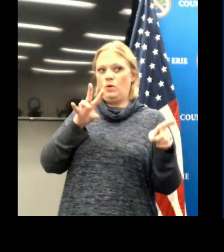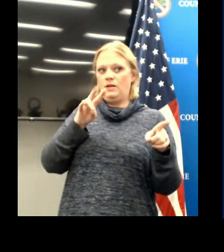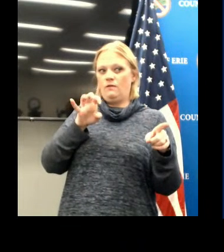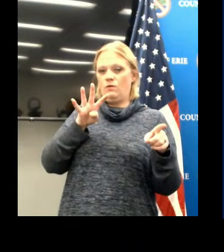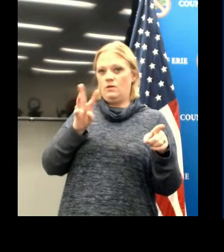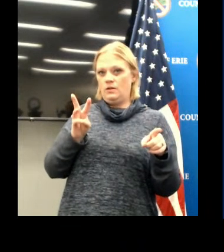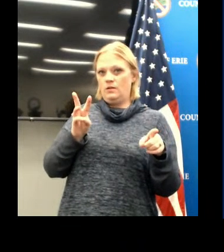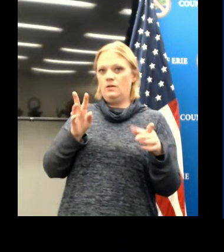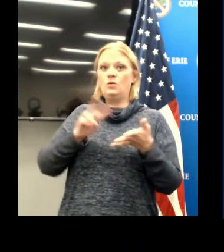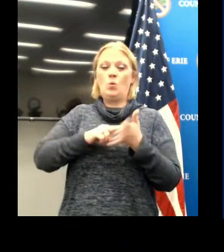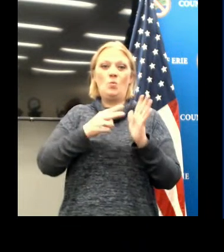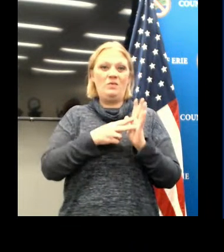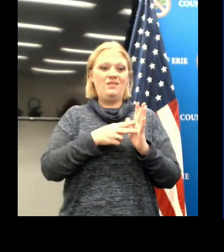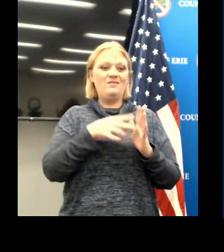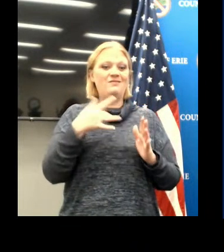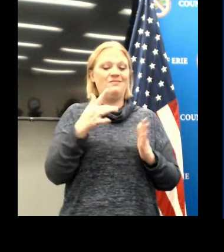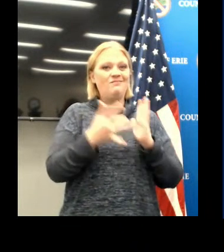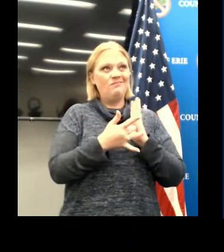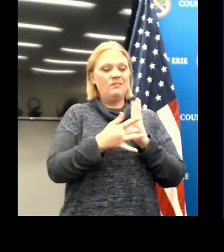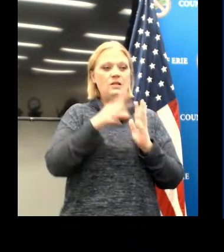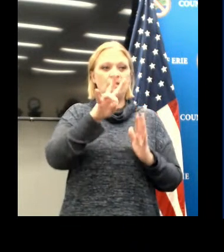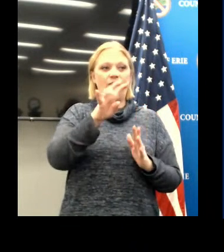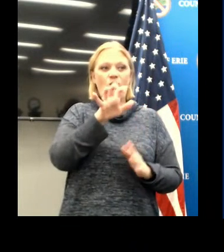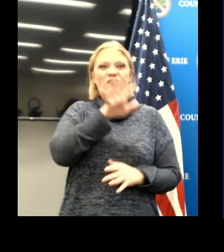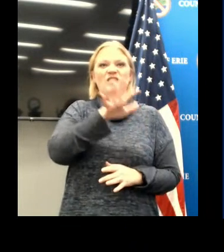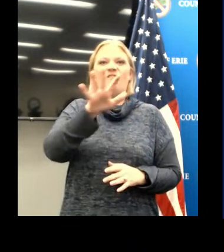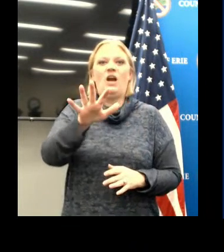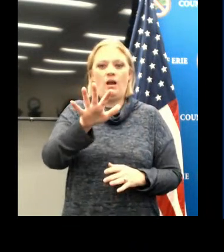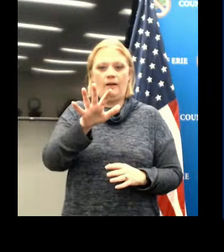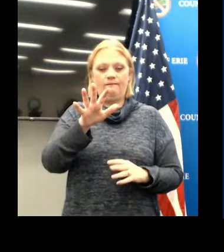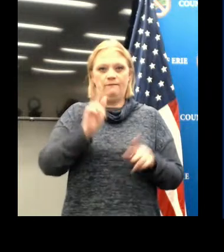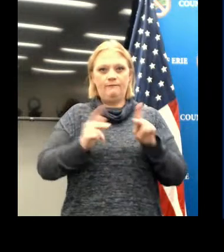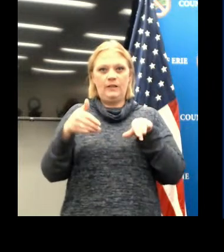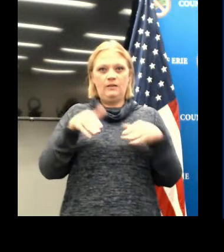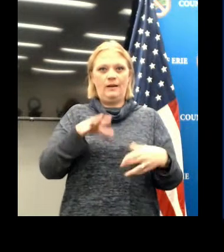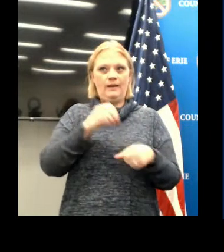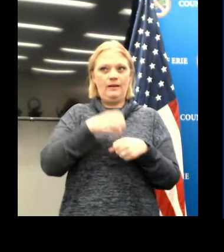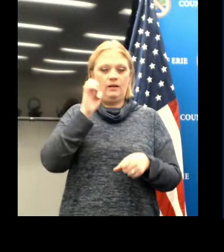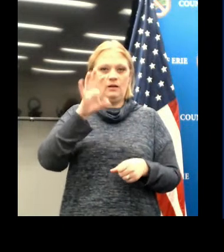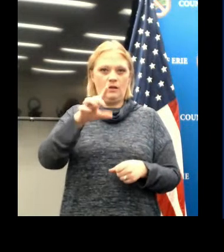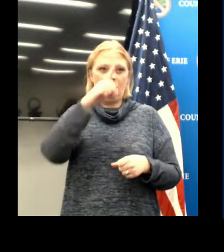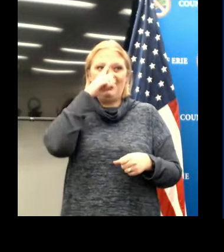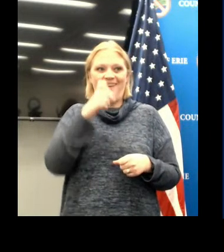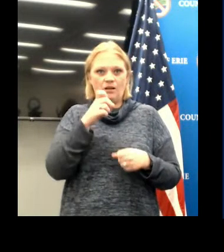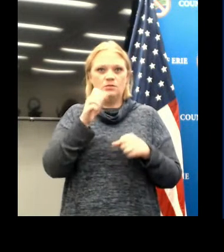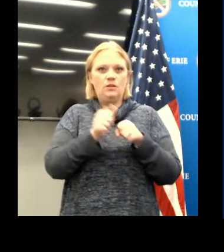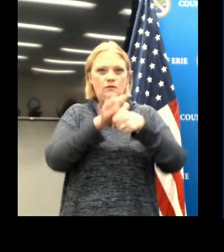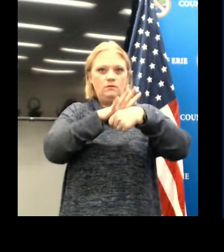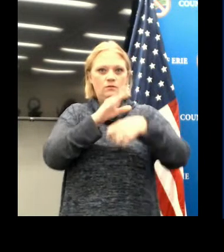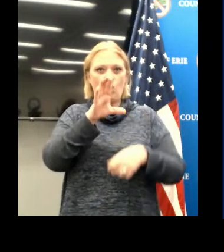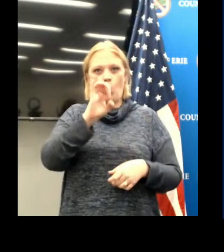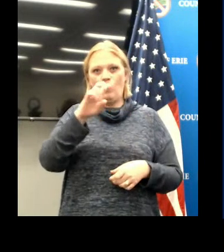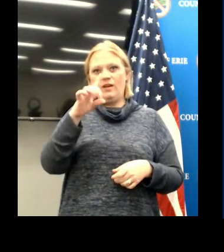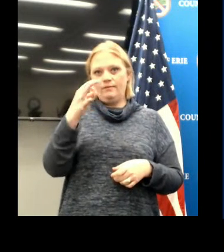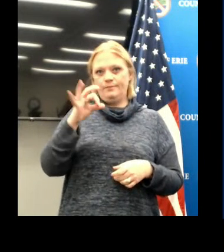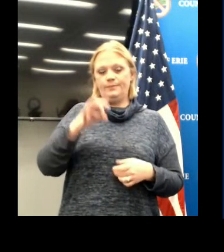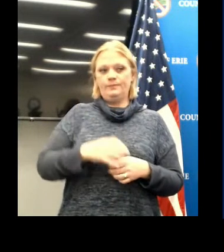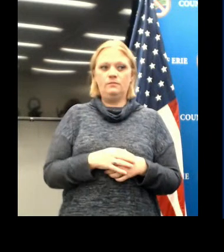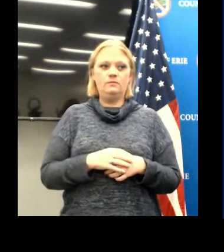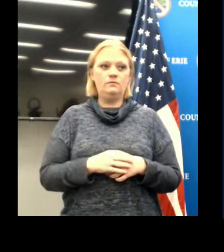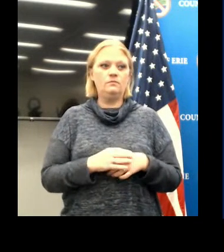have 755 individuals who've died in Erie County as a result of COVID-19. And all of these